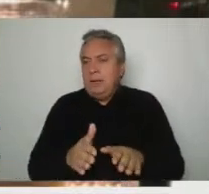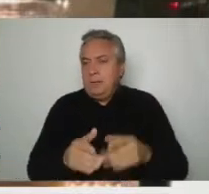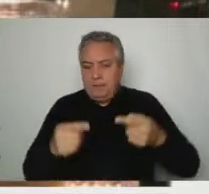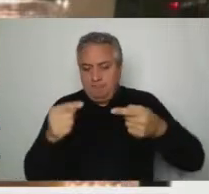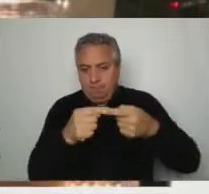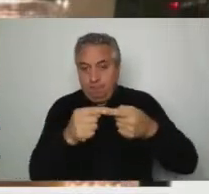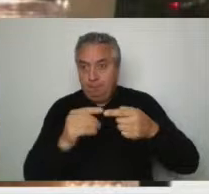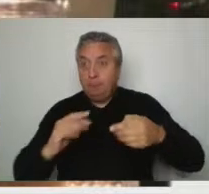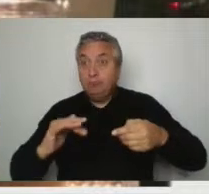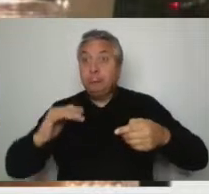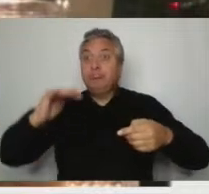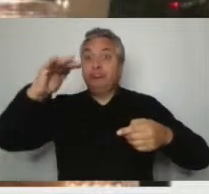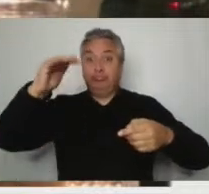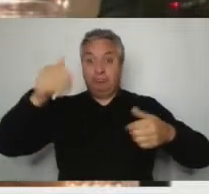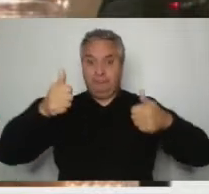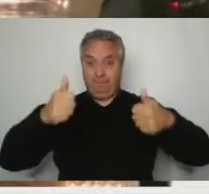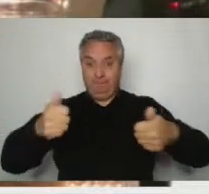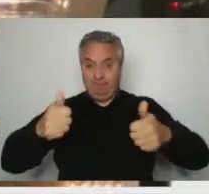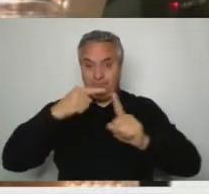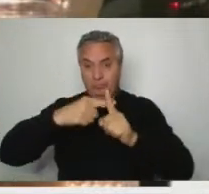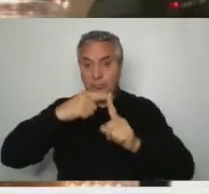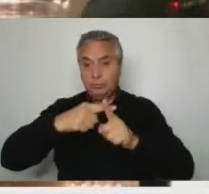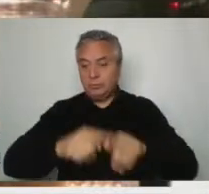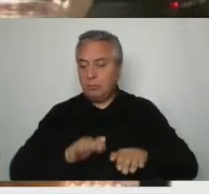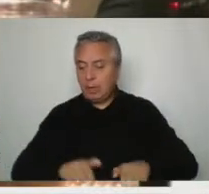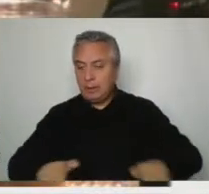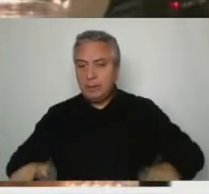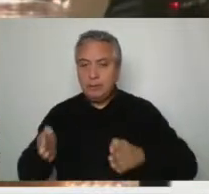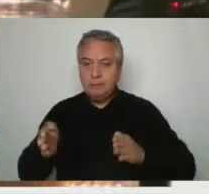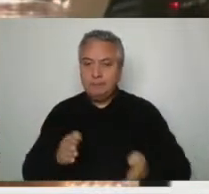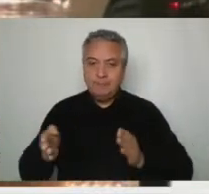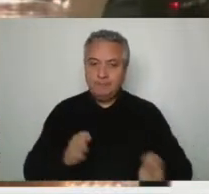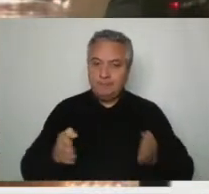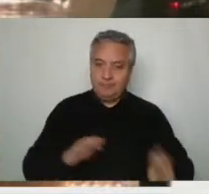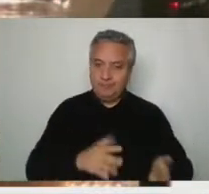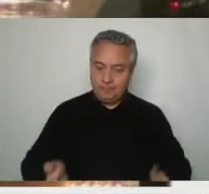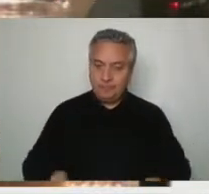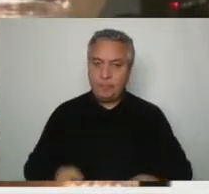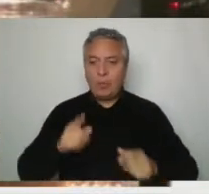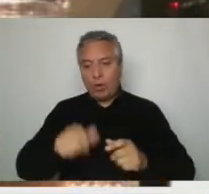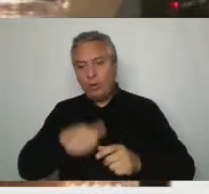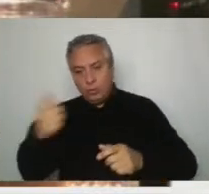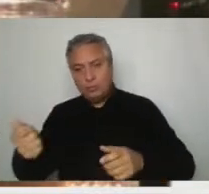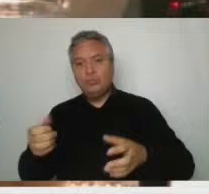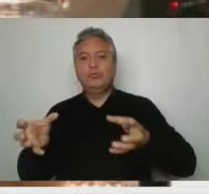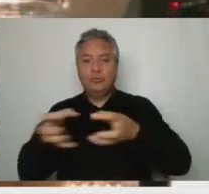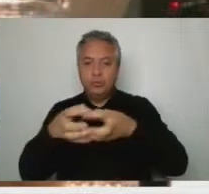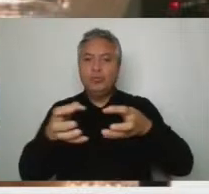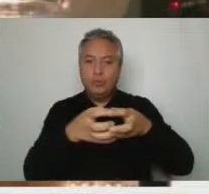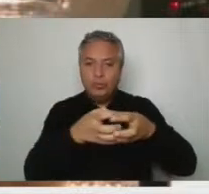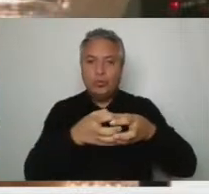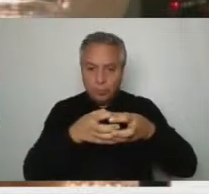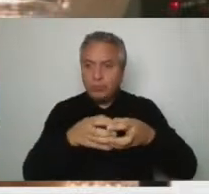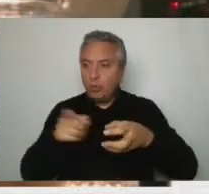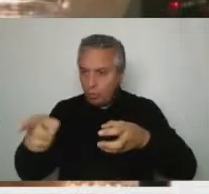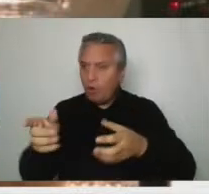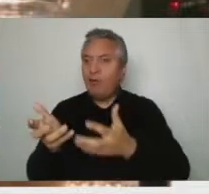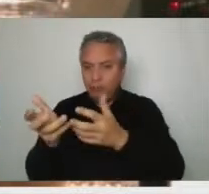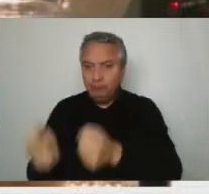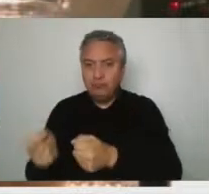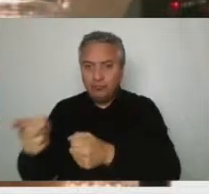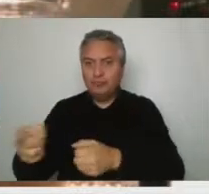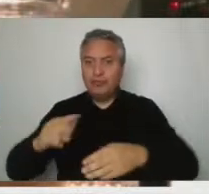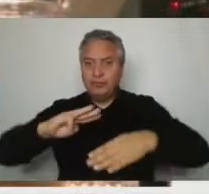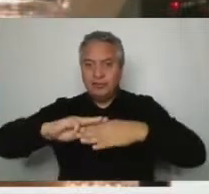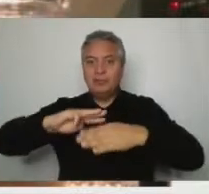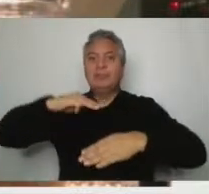child mortality, but there are still big differences that are unacceptable. There are groups that have 3 times more